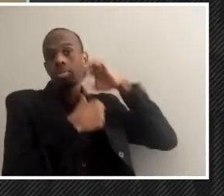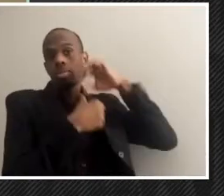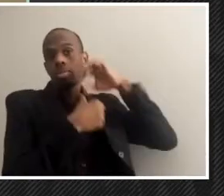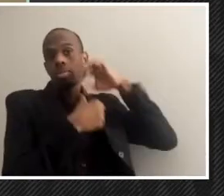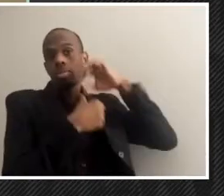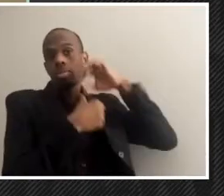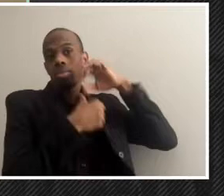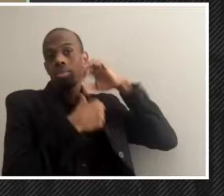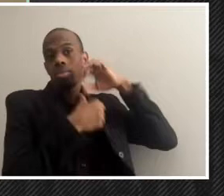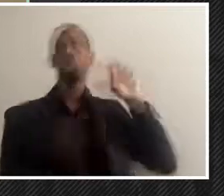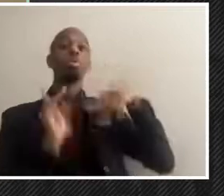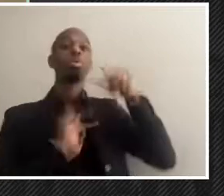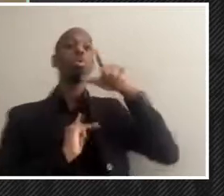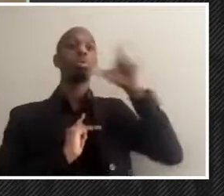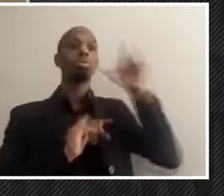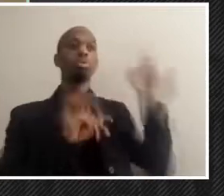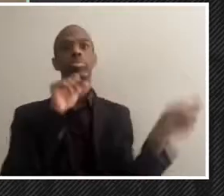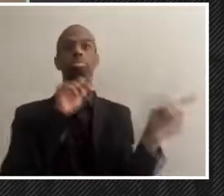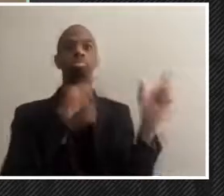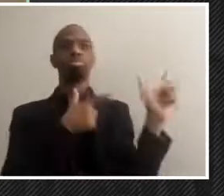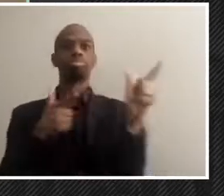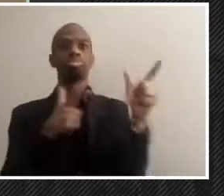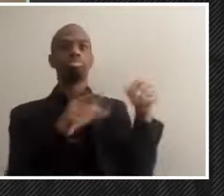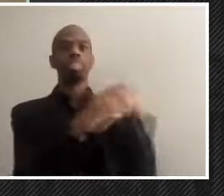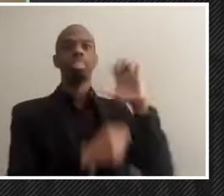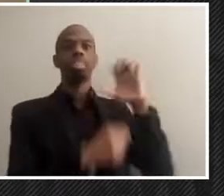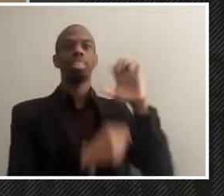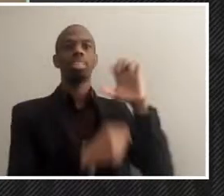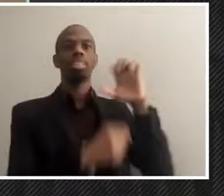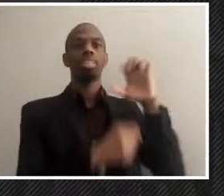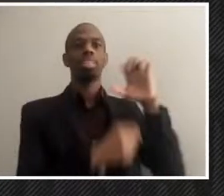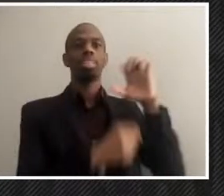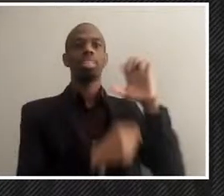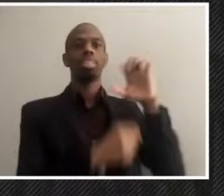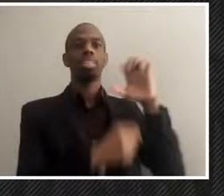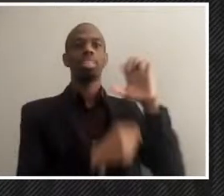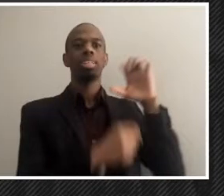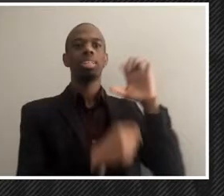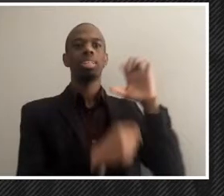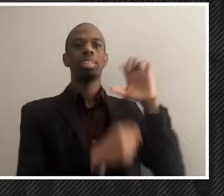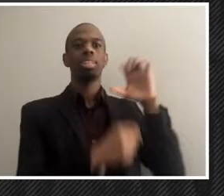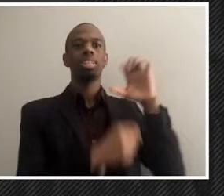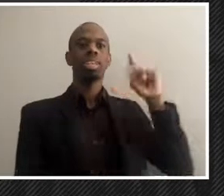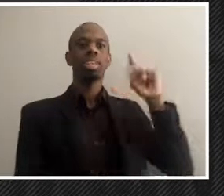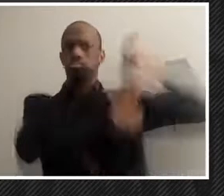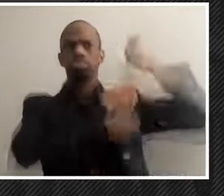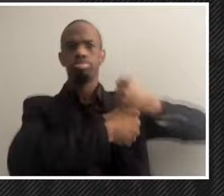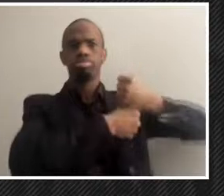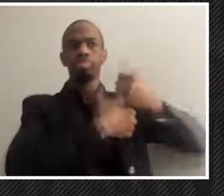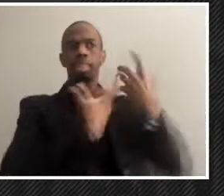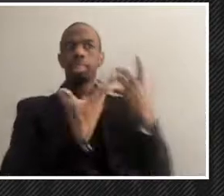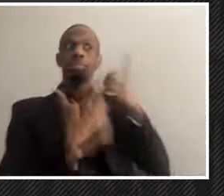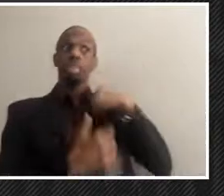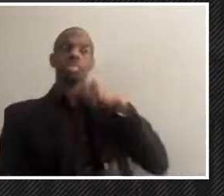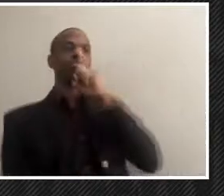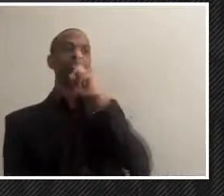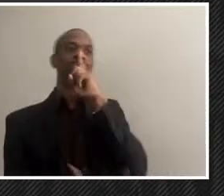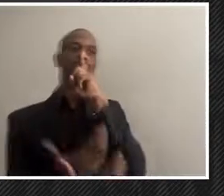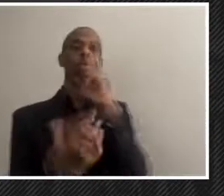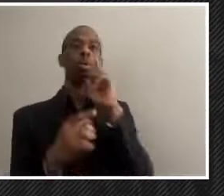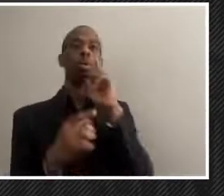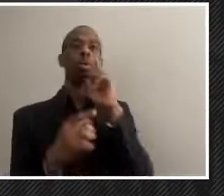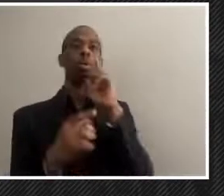these wins will benefit all, and we have to focus on those. Crystal, I'm so glad that you're talking